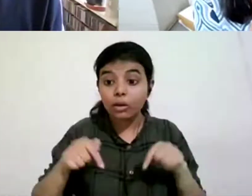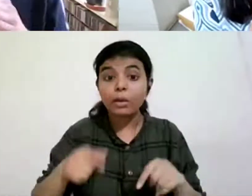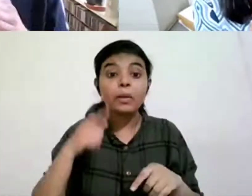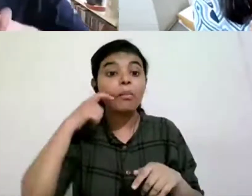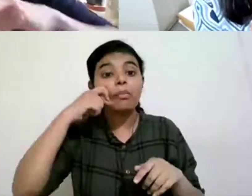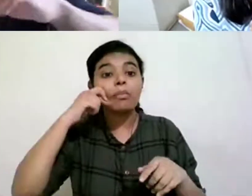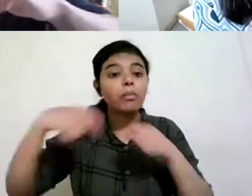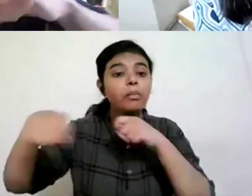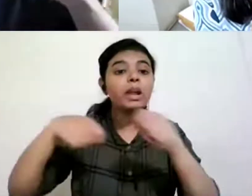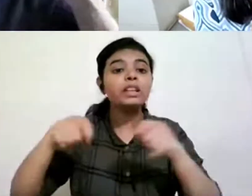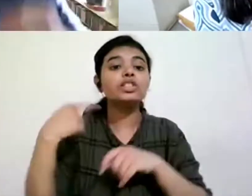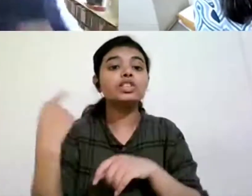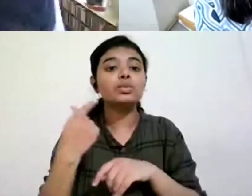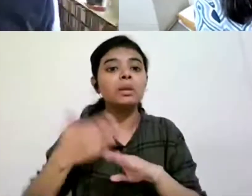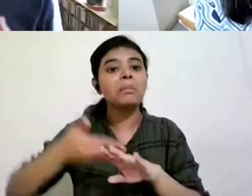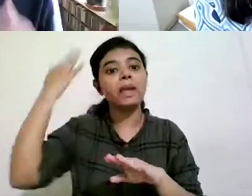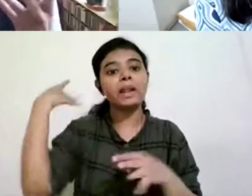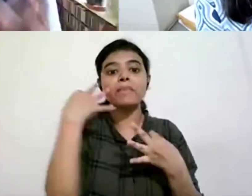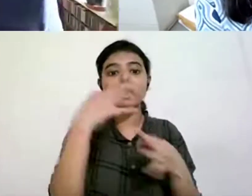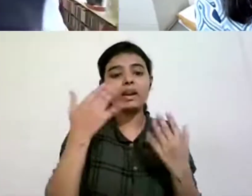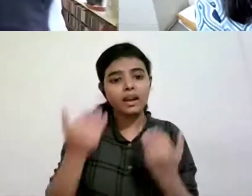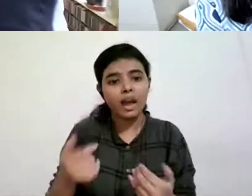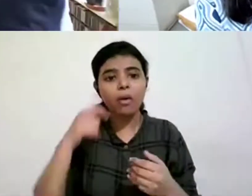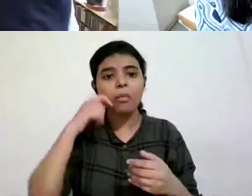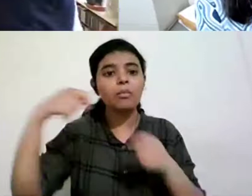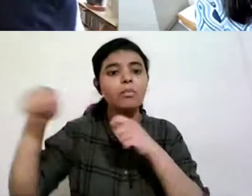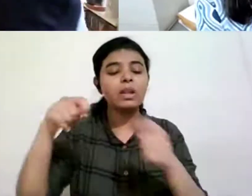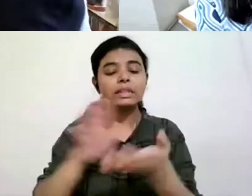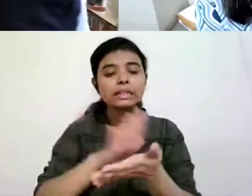plastic so that it can be, cleaned.